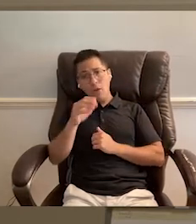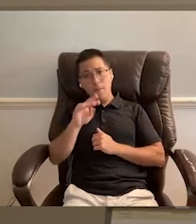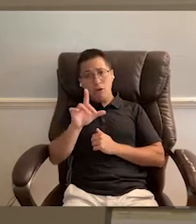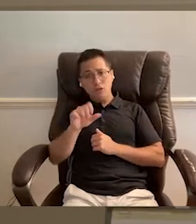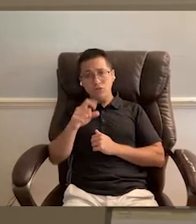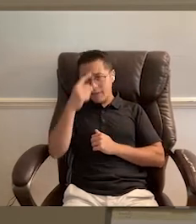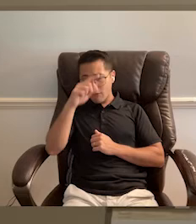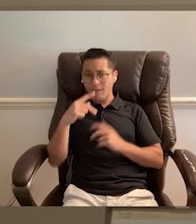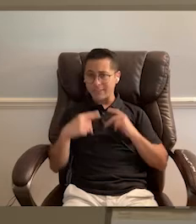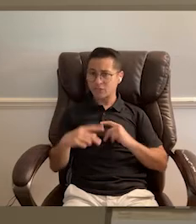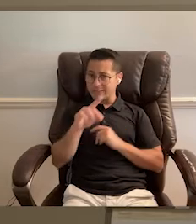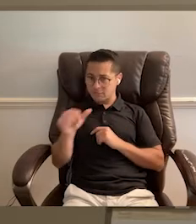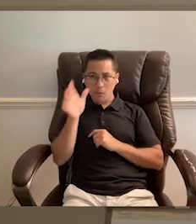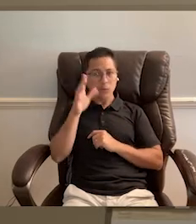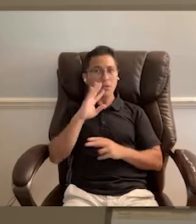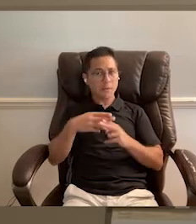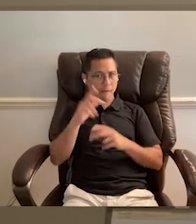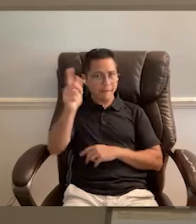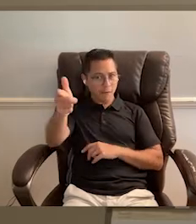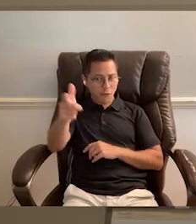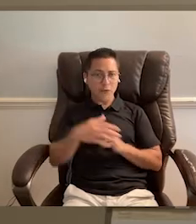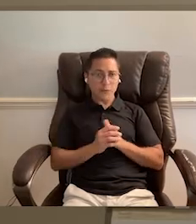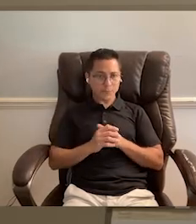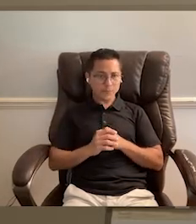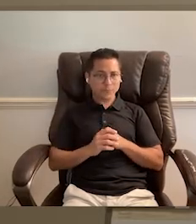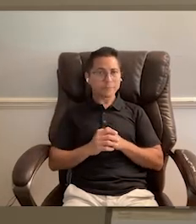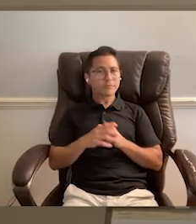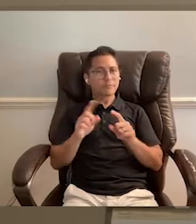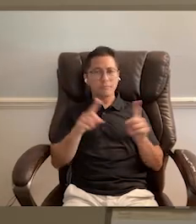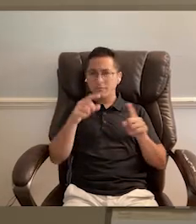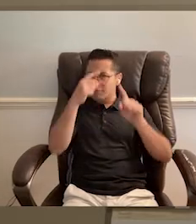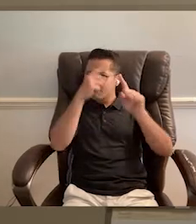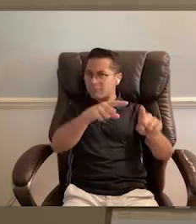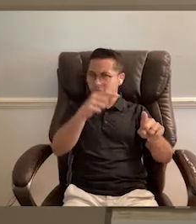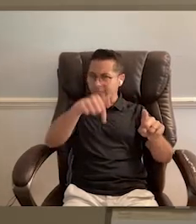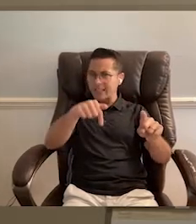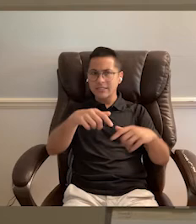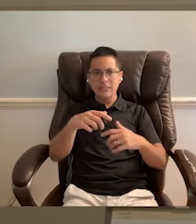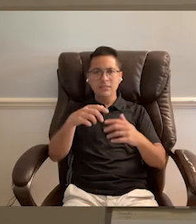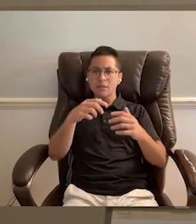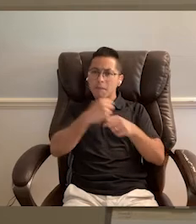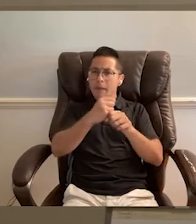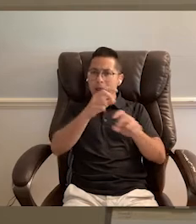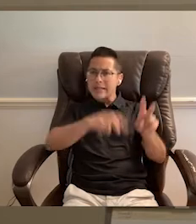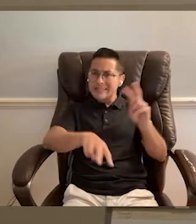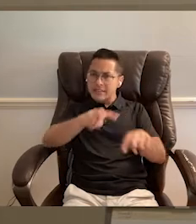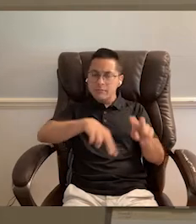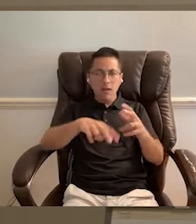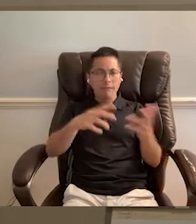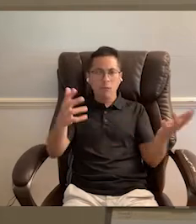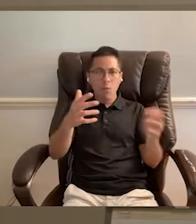here. VR for VR provides a remote control interface on a tablet computer for job coaches. This interface allows them to control